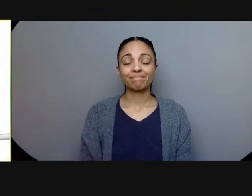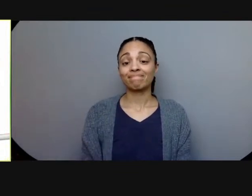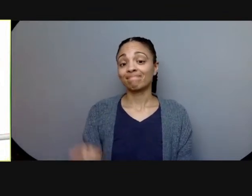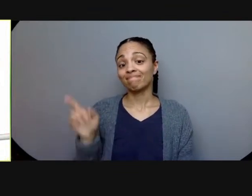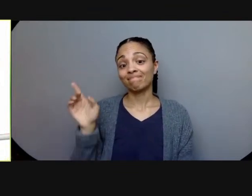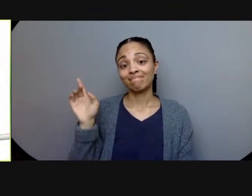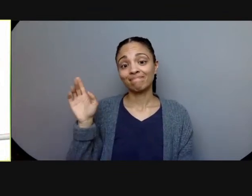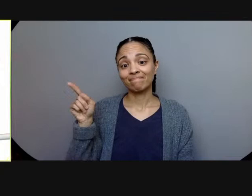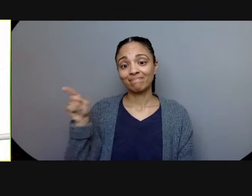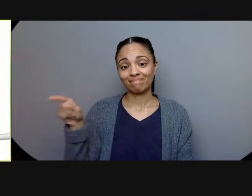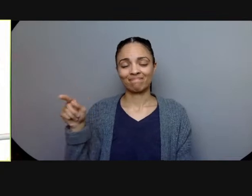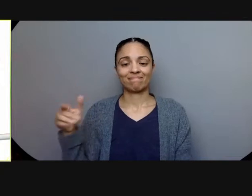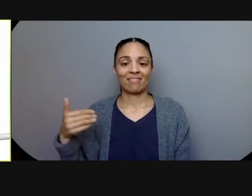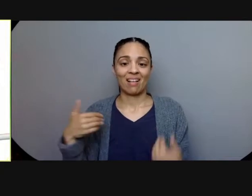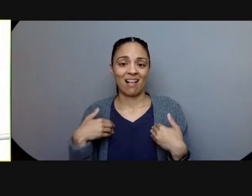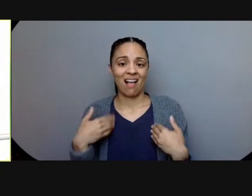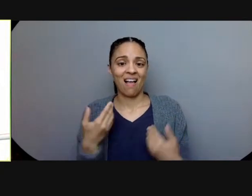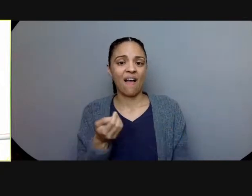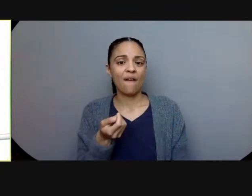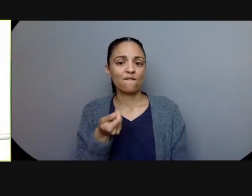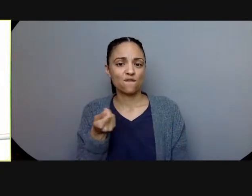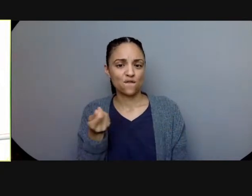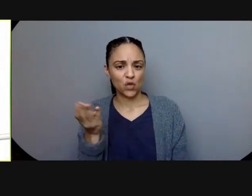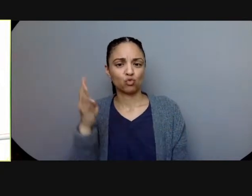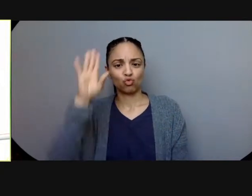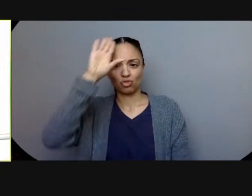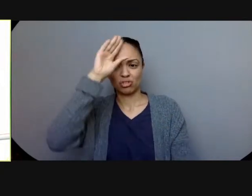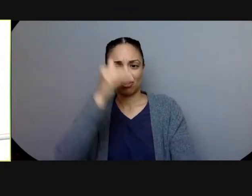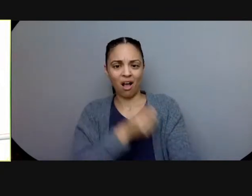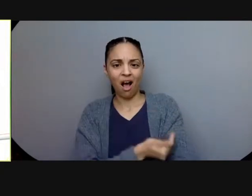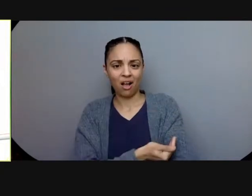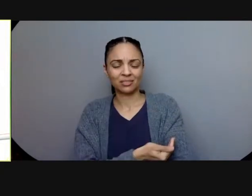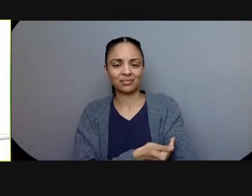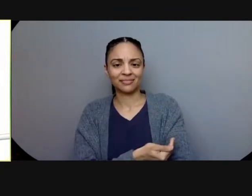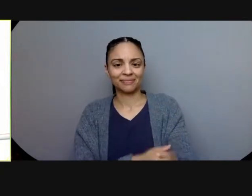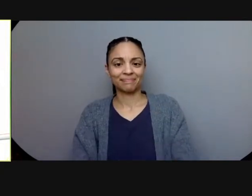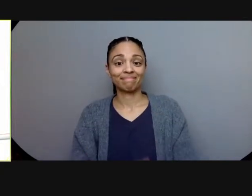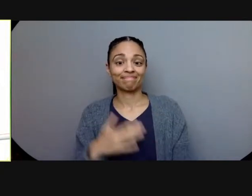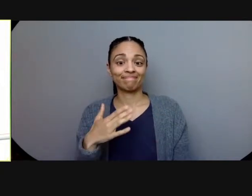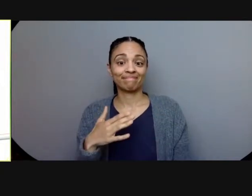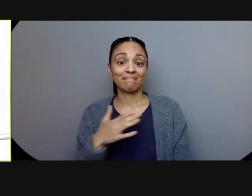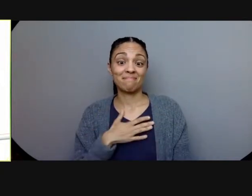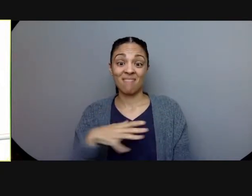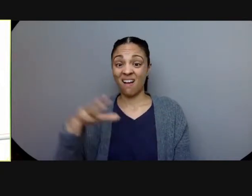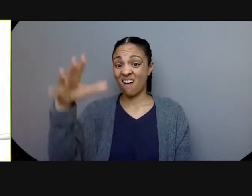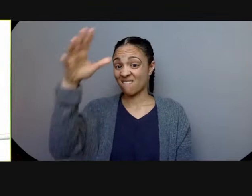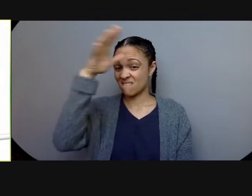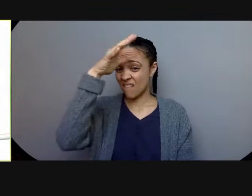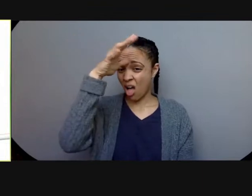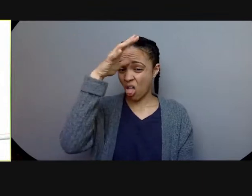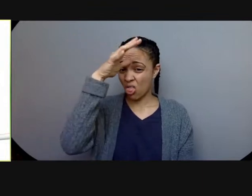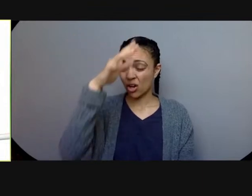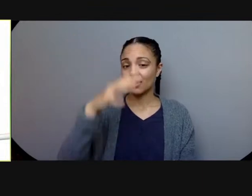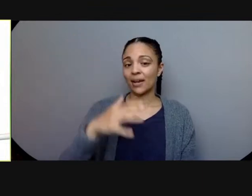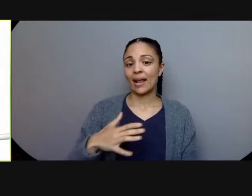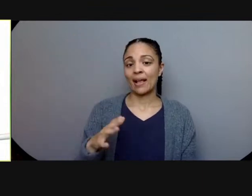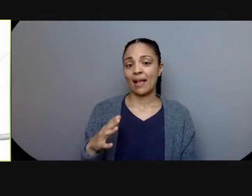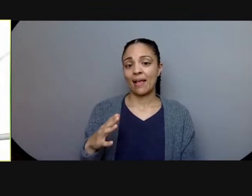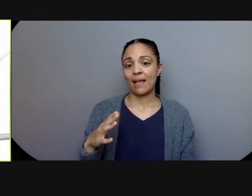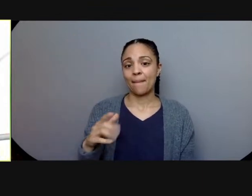My father, the junior, and my uncle Jerome. Then you got my